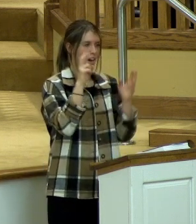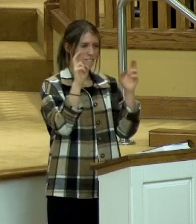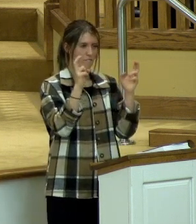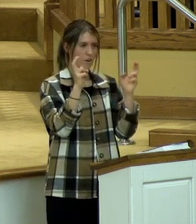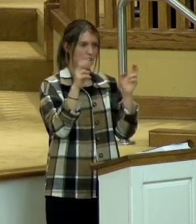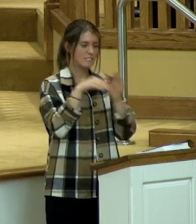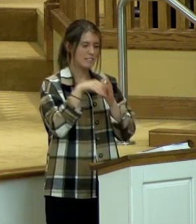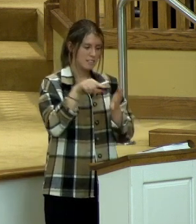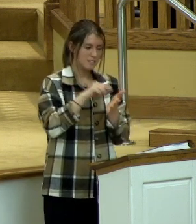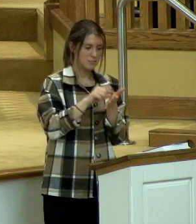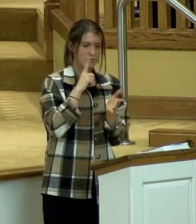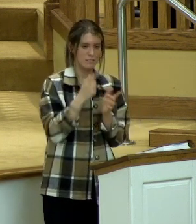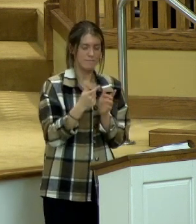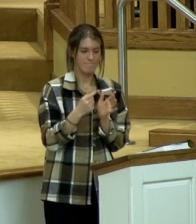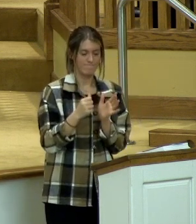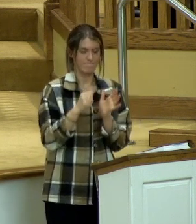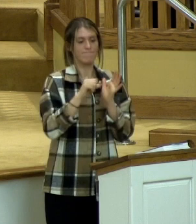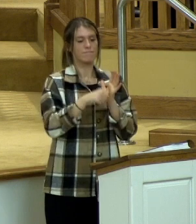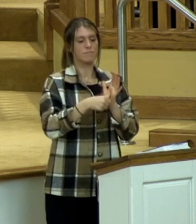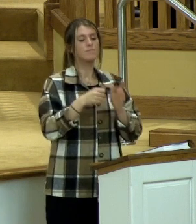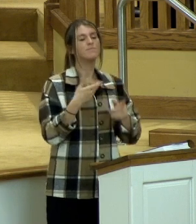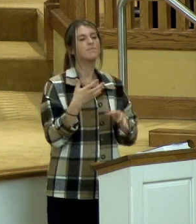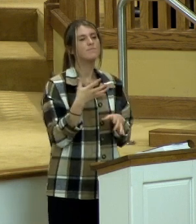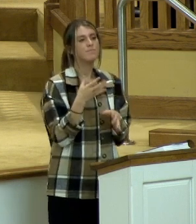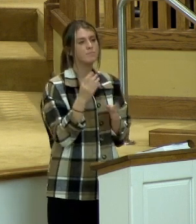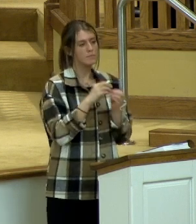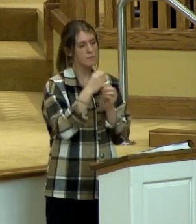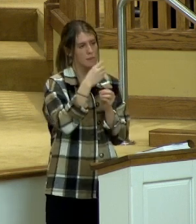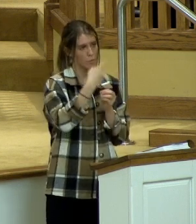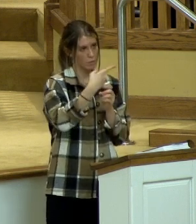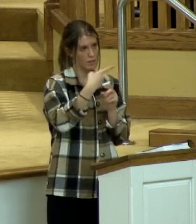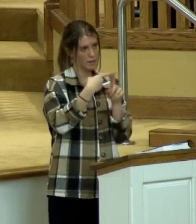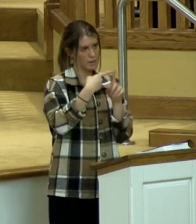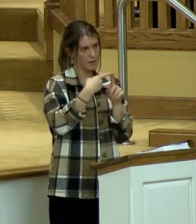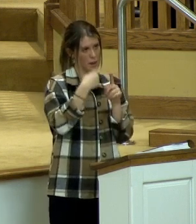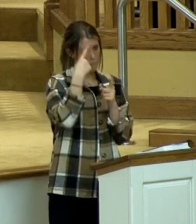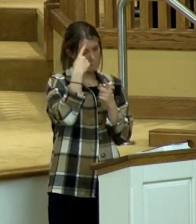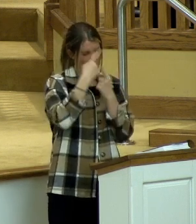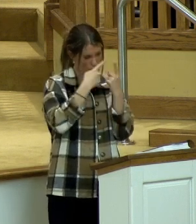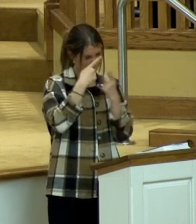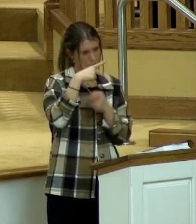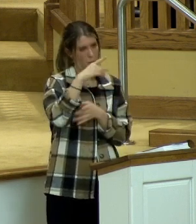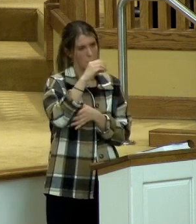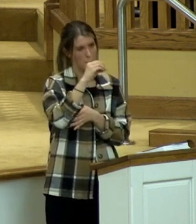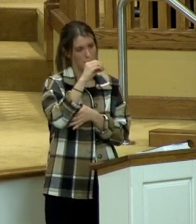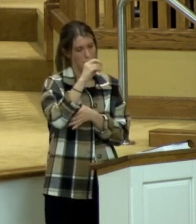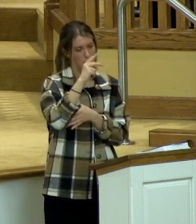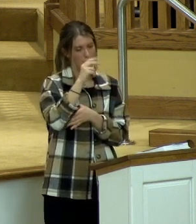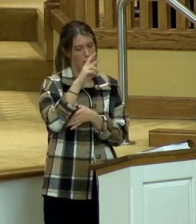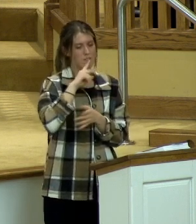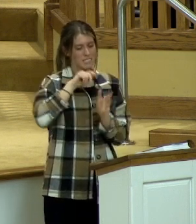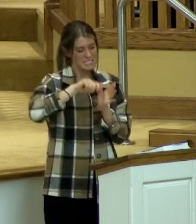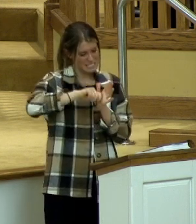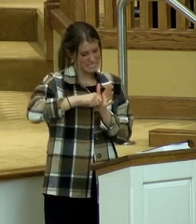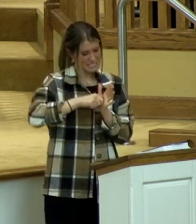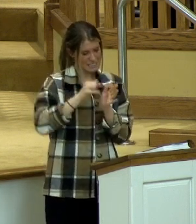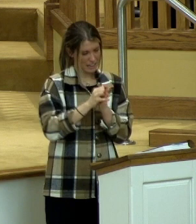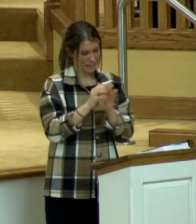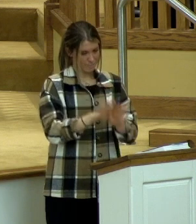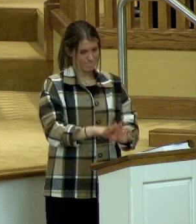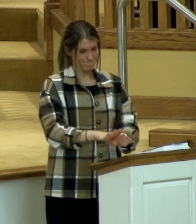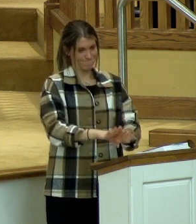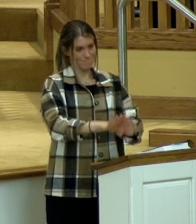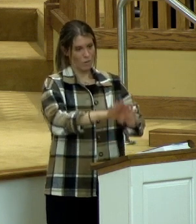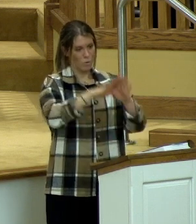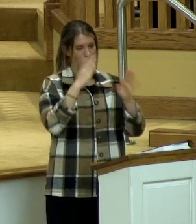in this verse that really jumps out. Number one, okay, pondering is the key that unlocks the